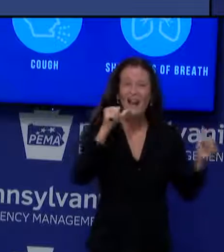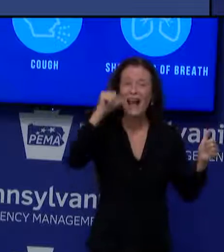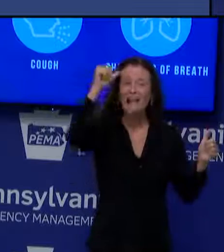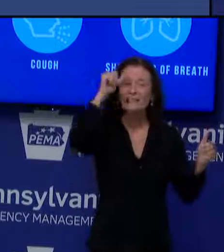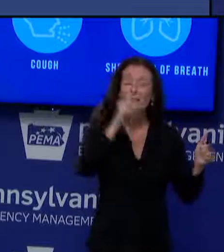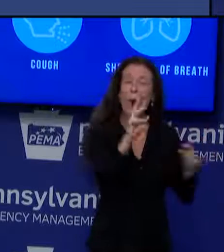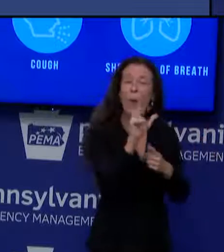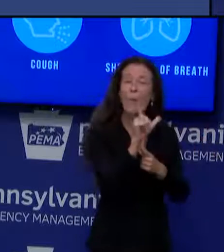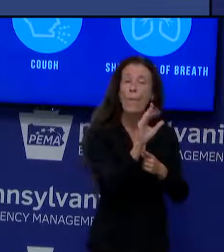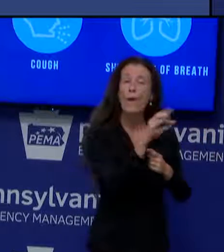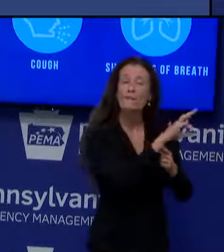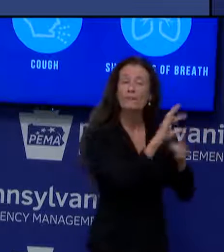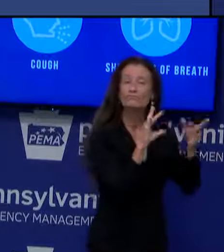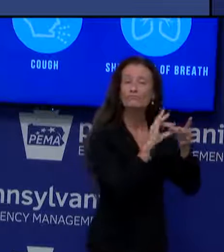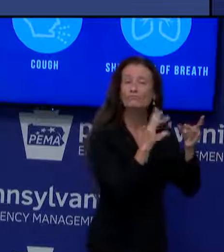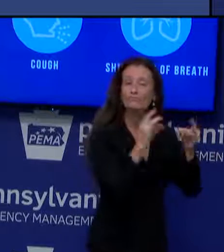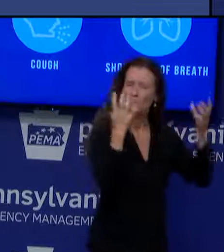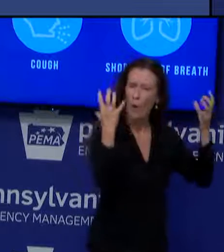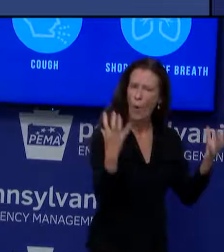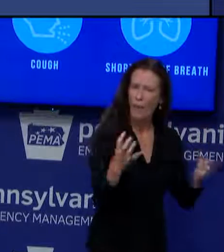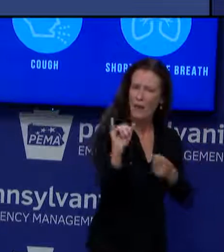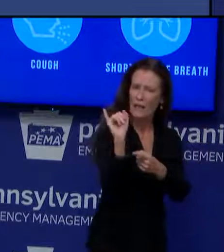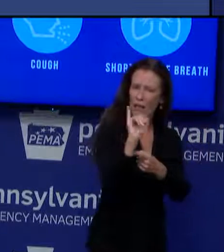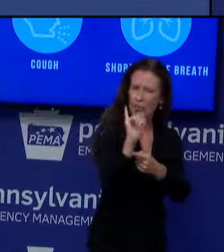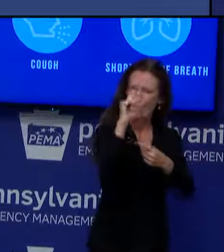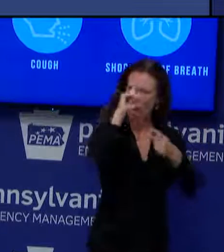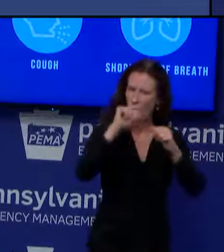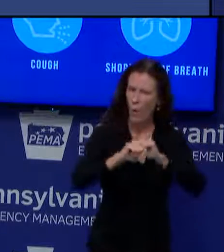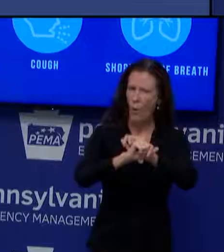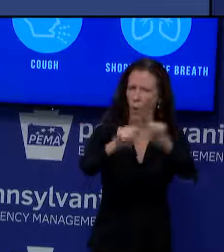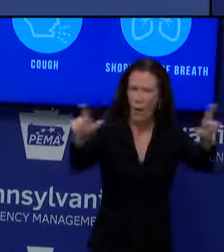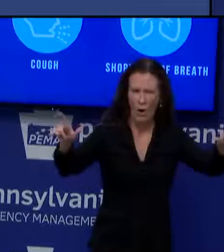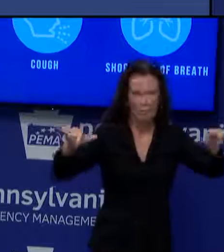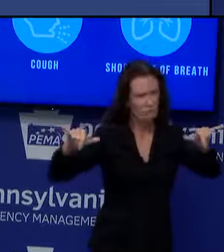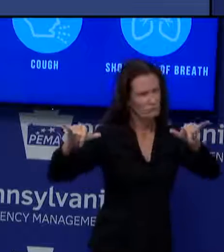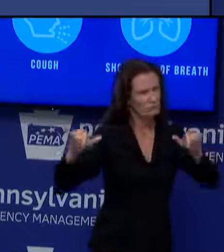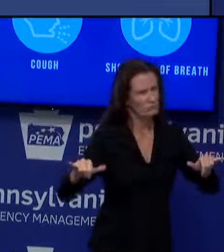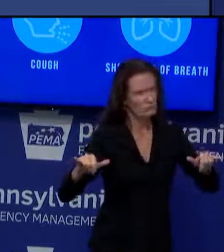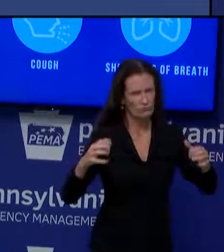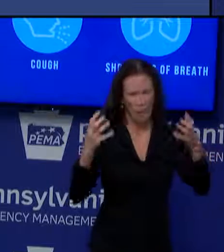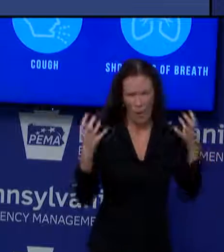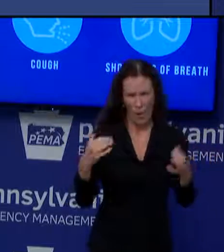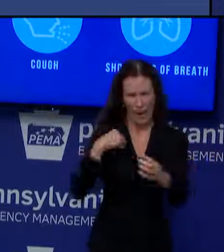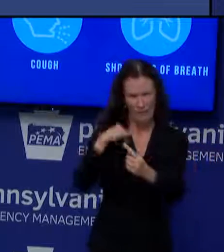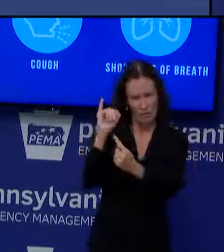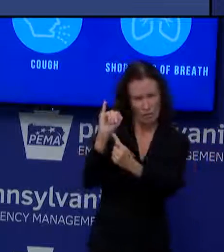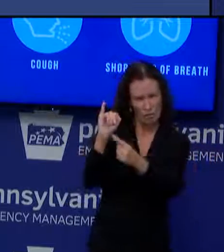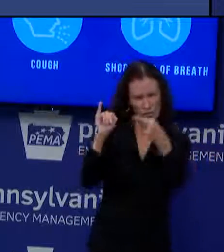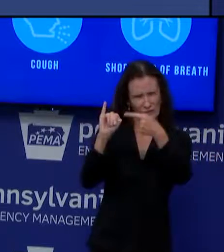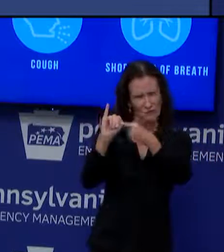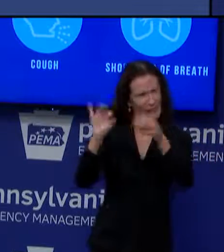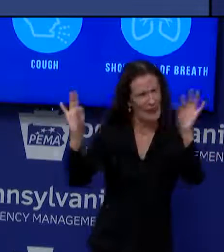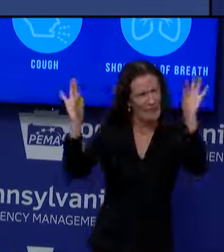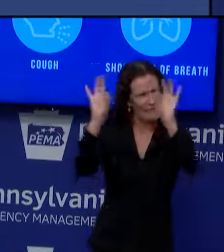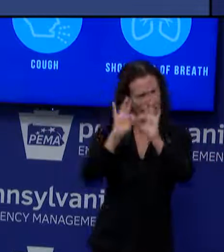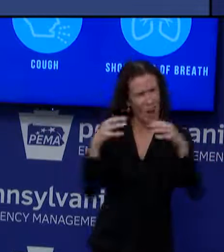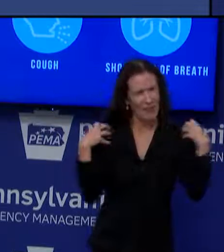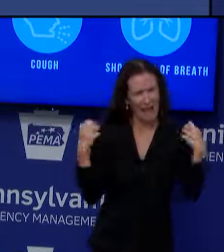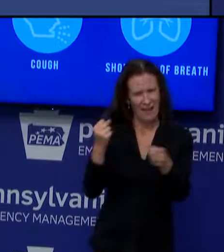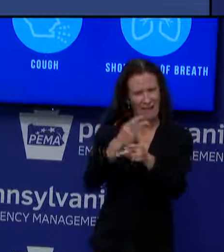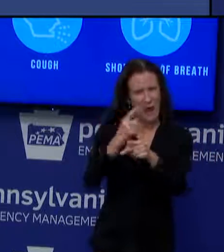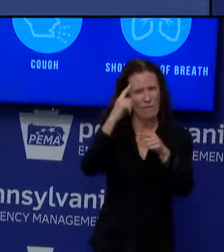he has done to ensure healthcare access and its availability to all